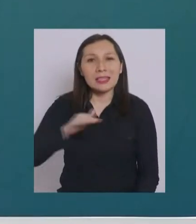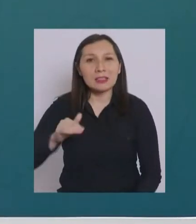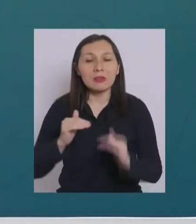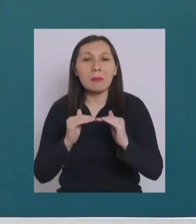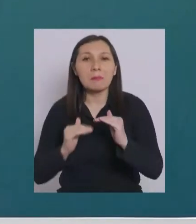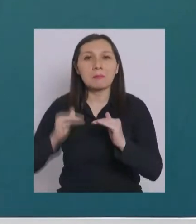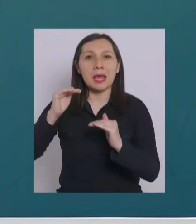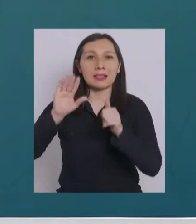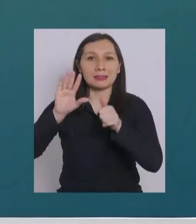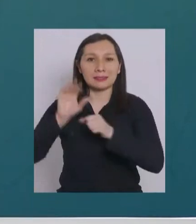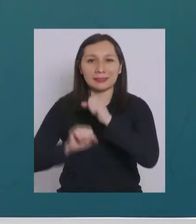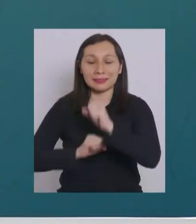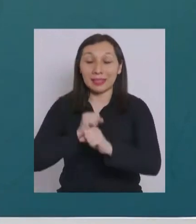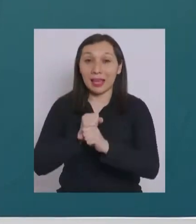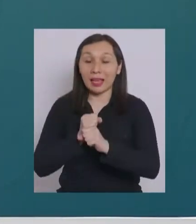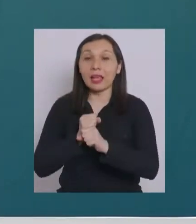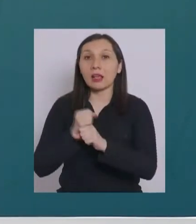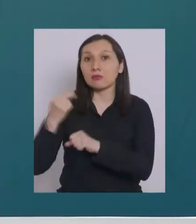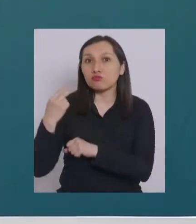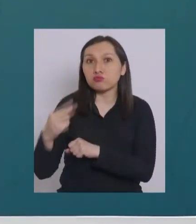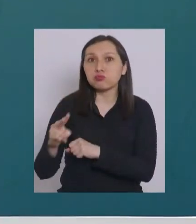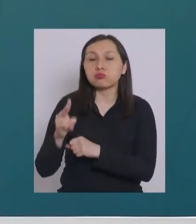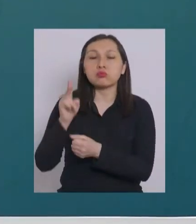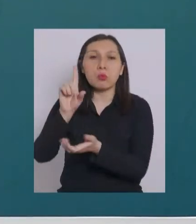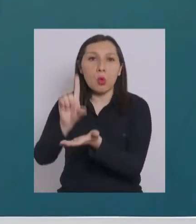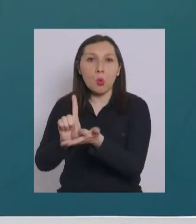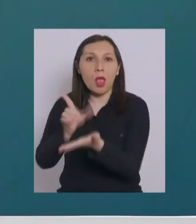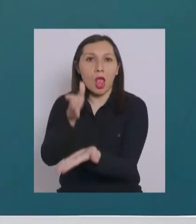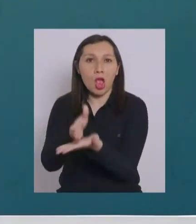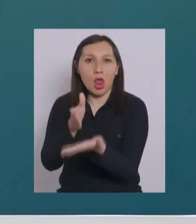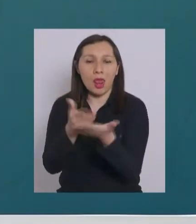vaccination of children older than 6 years of age.